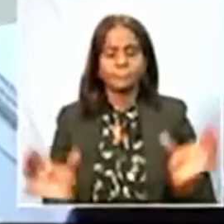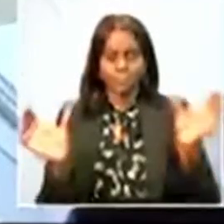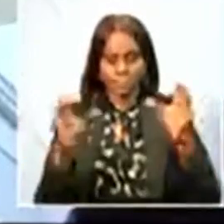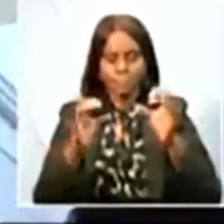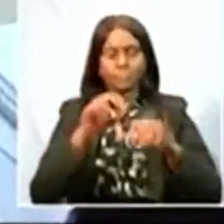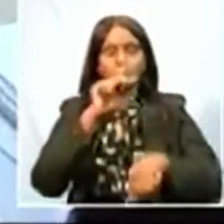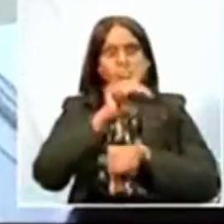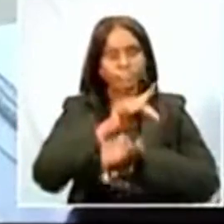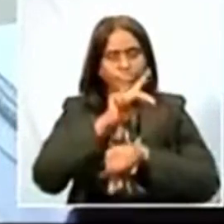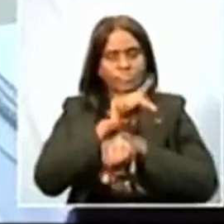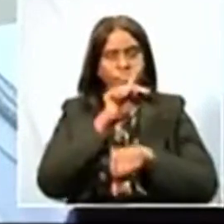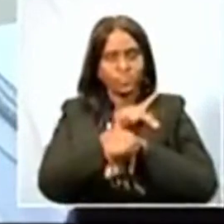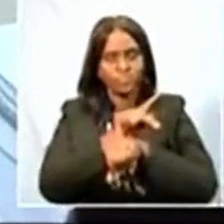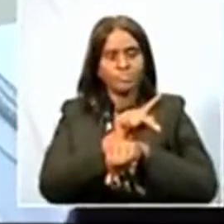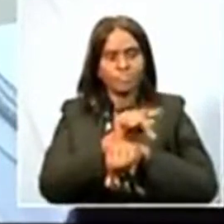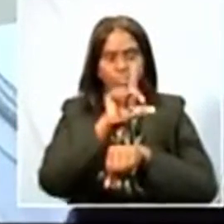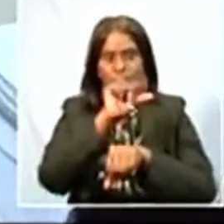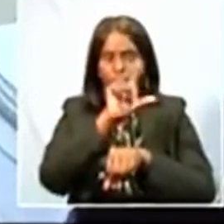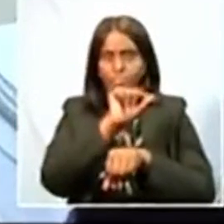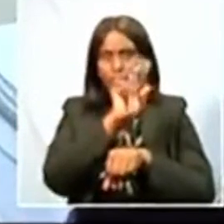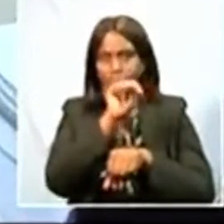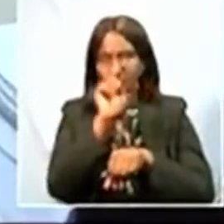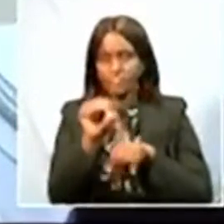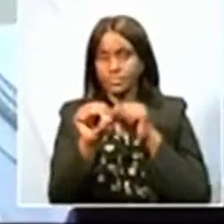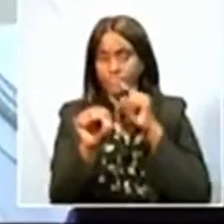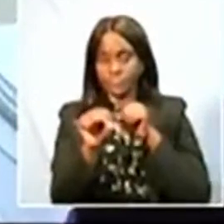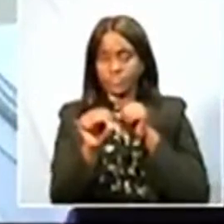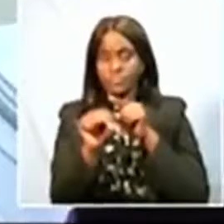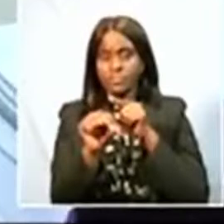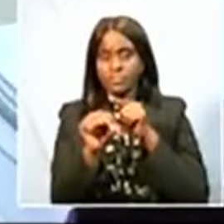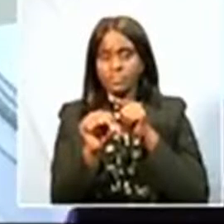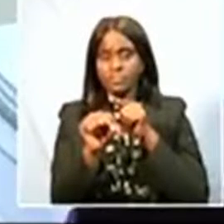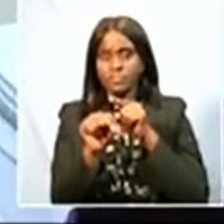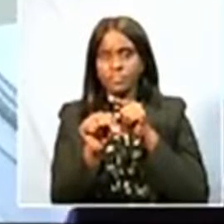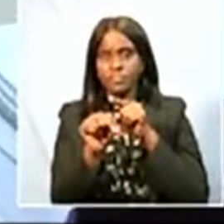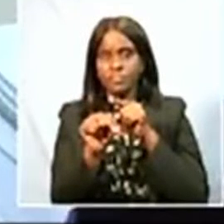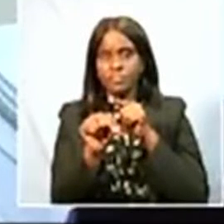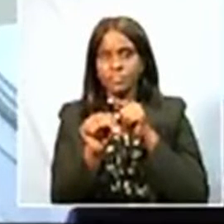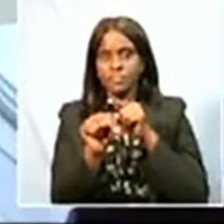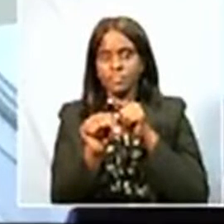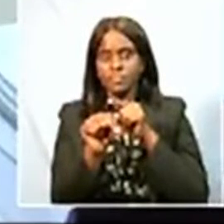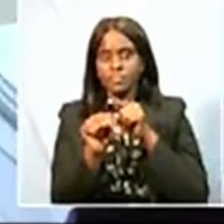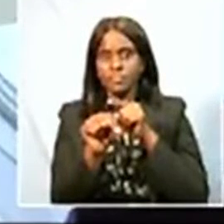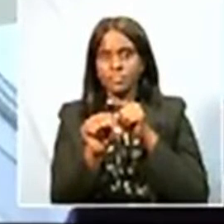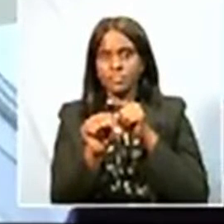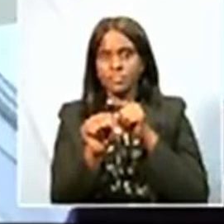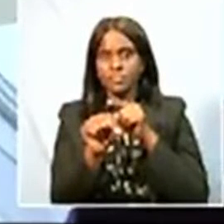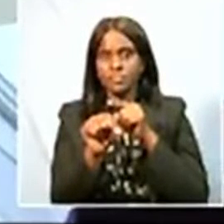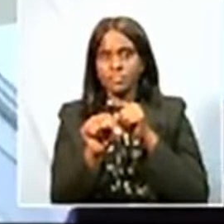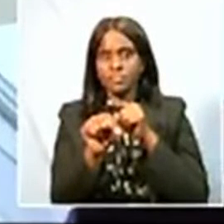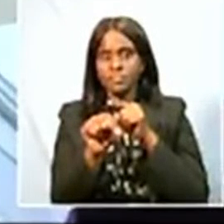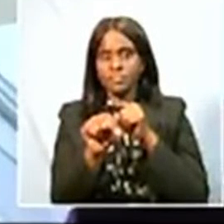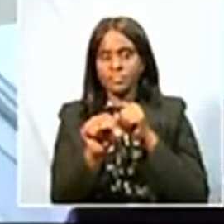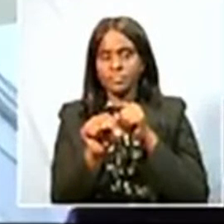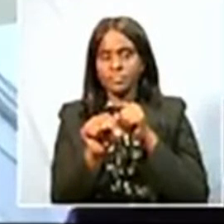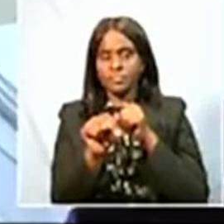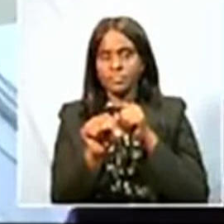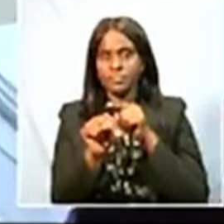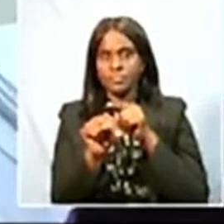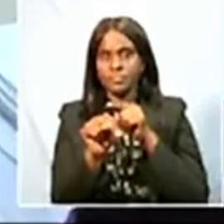Community projects 2022.